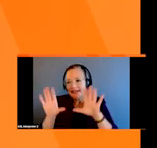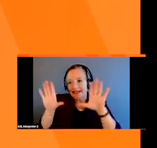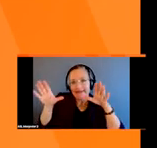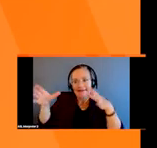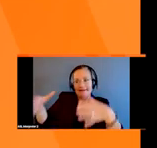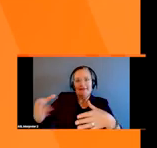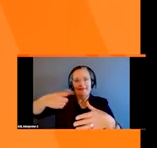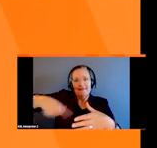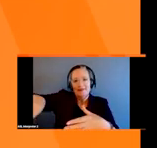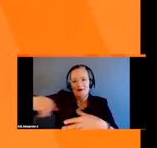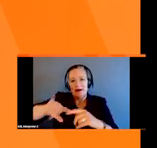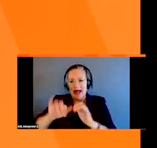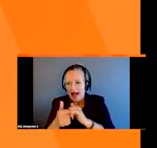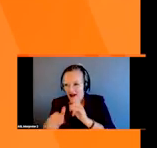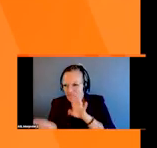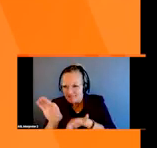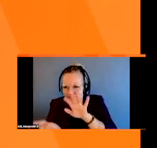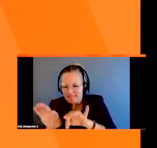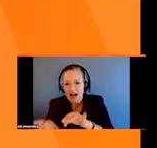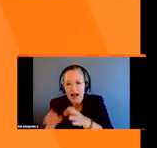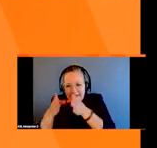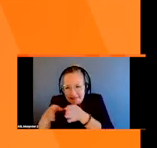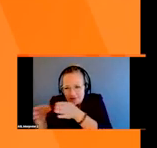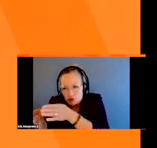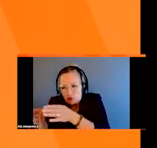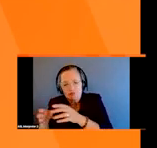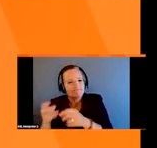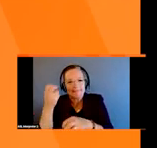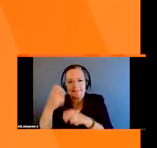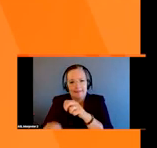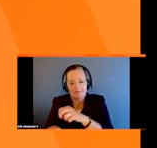other platform that allows you to do that.